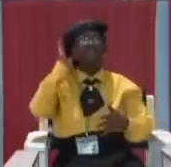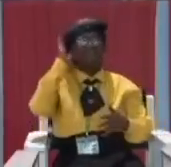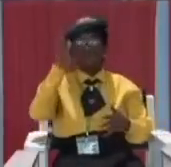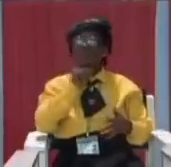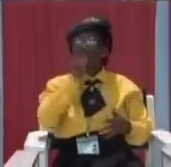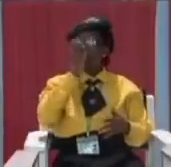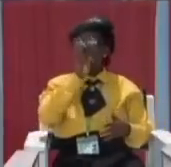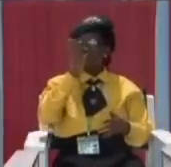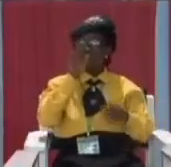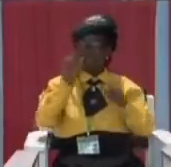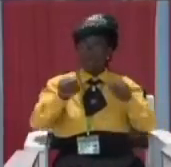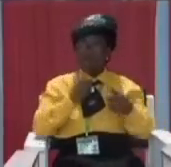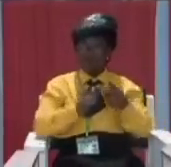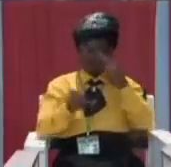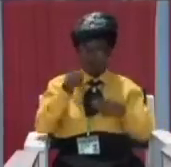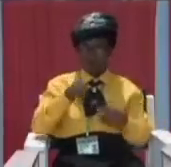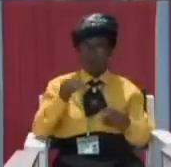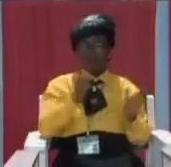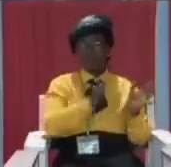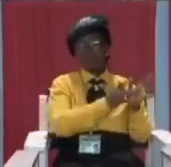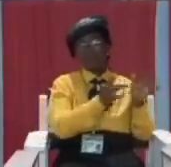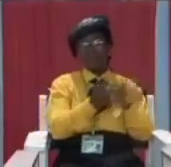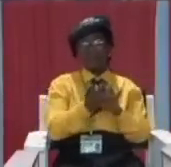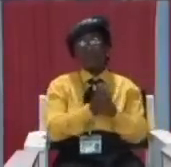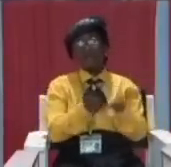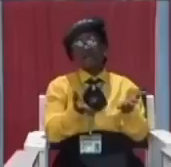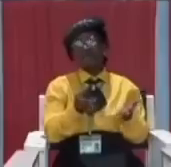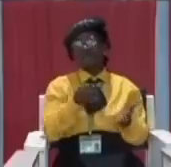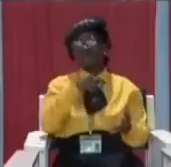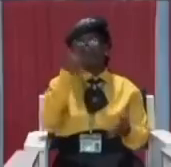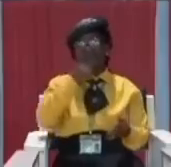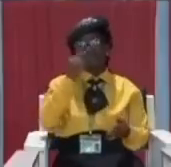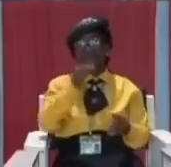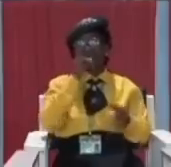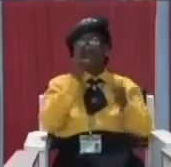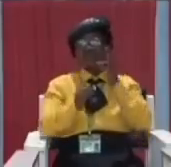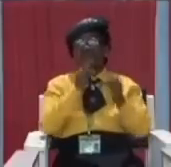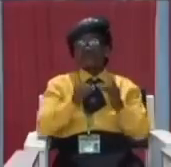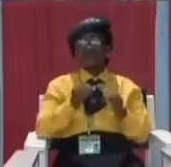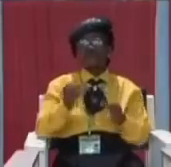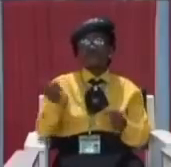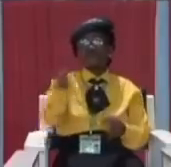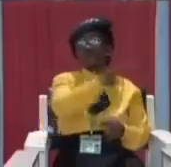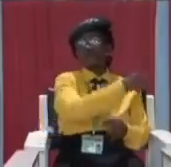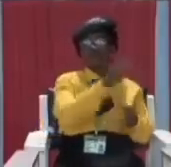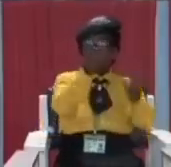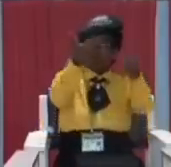The Bible says, if you want to hear his voice, harden not your heart.